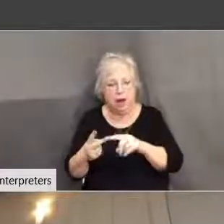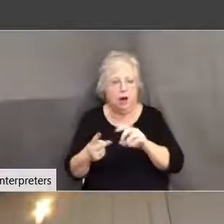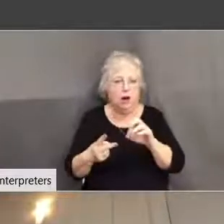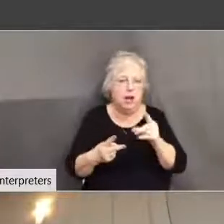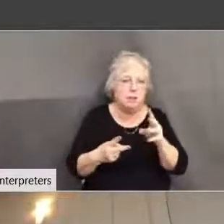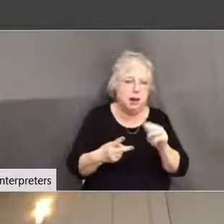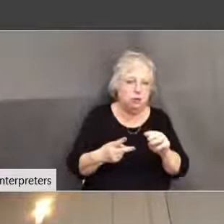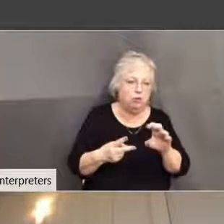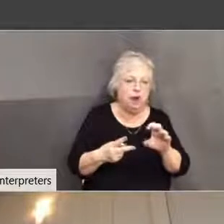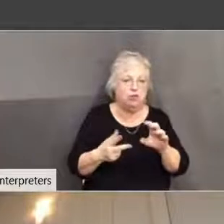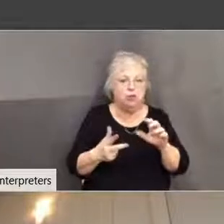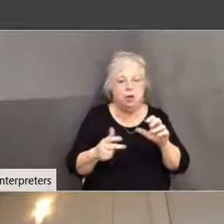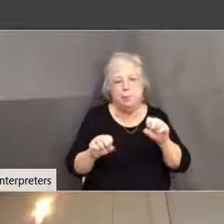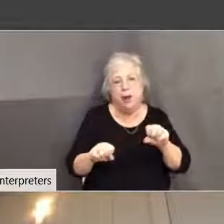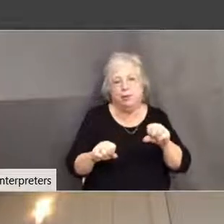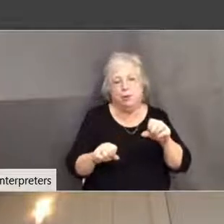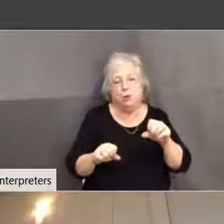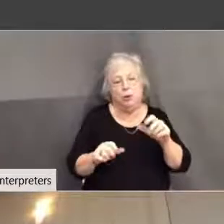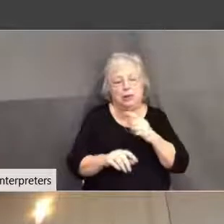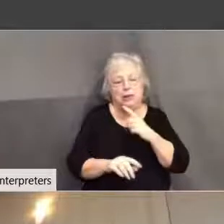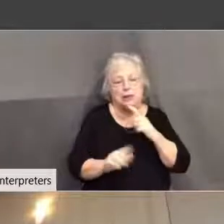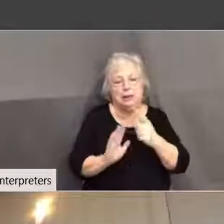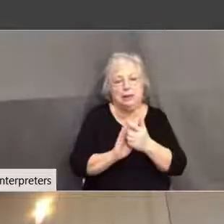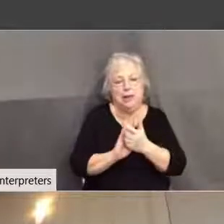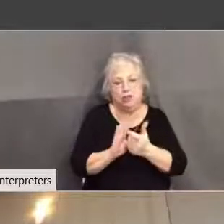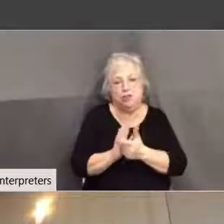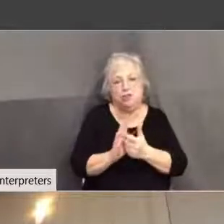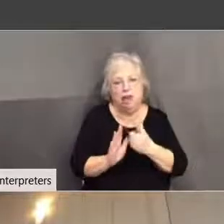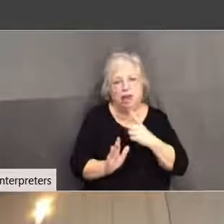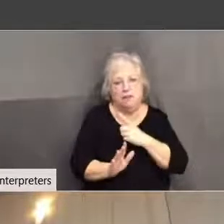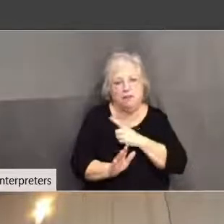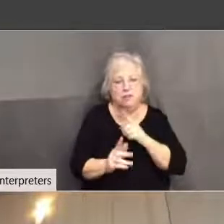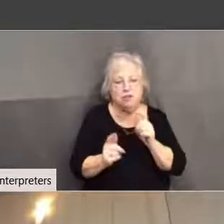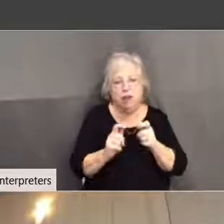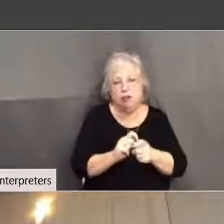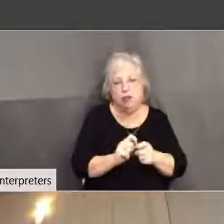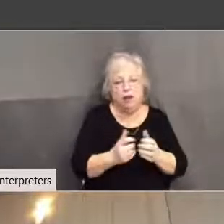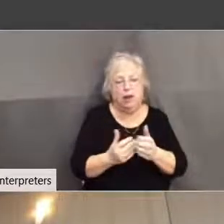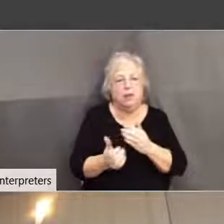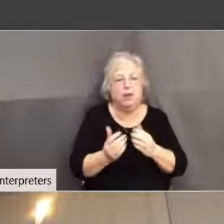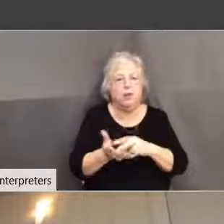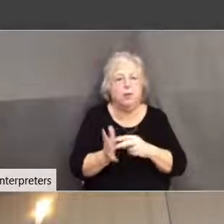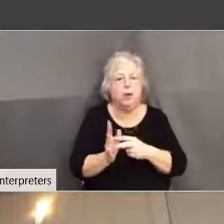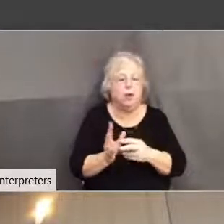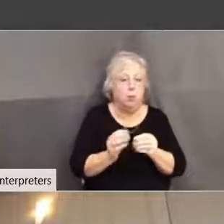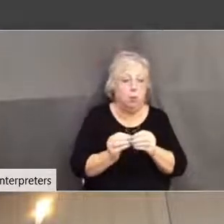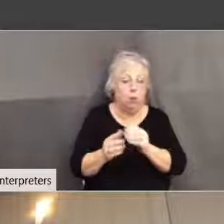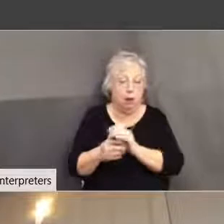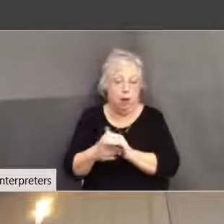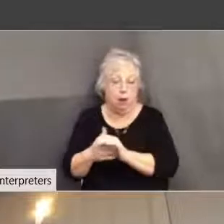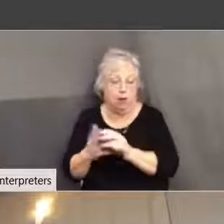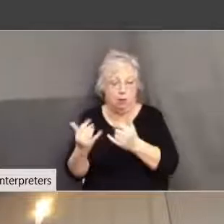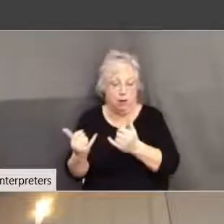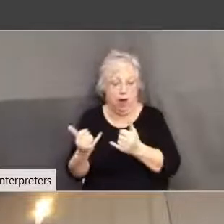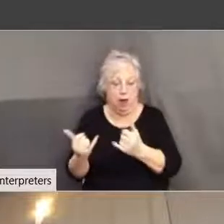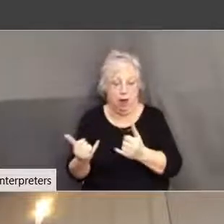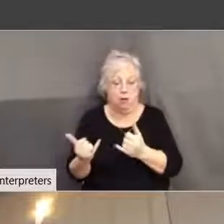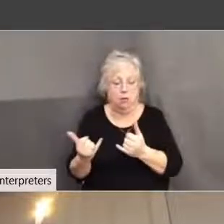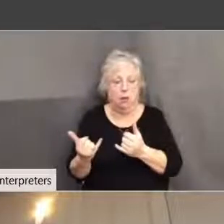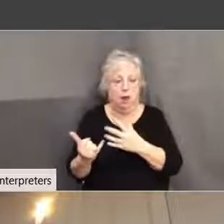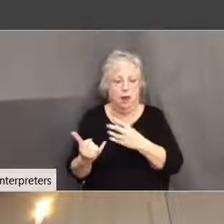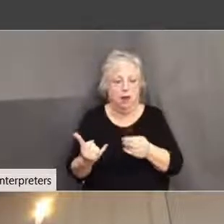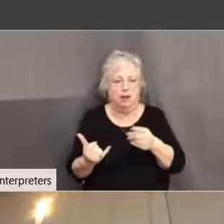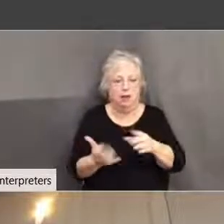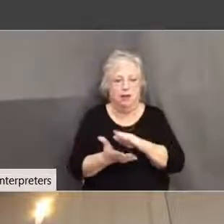claims, possible legislative changes, even though it means more dollars right now, and there's this